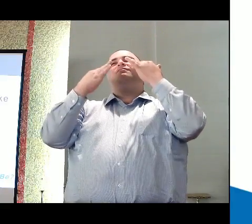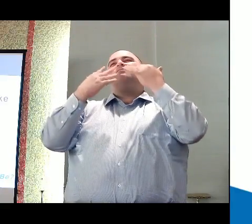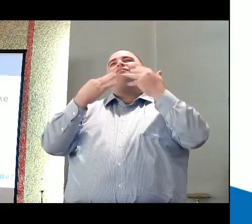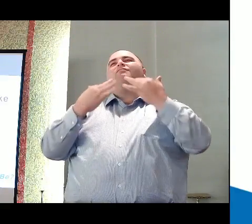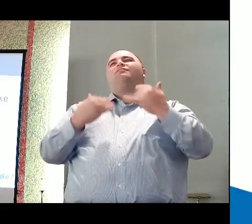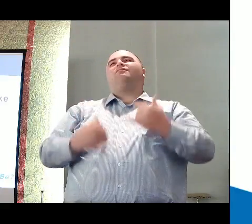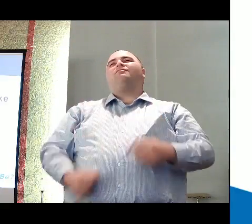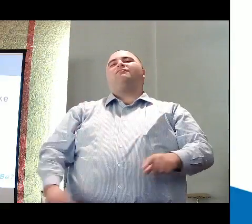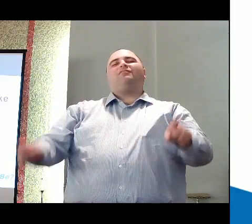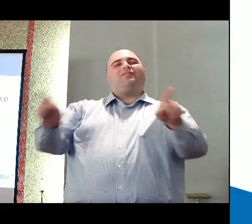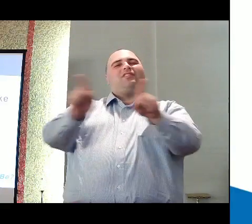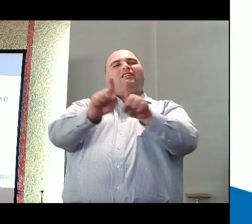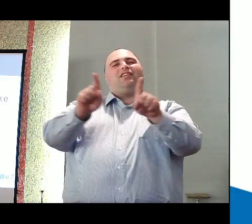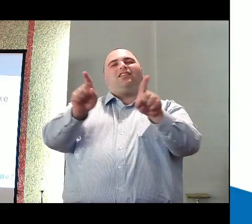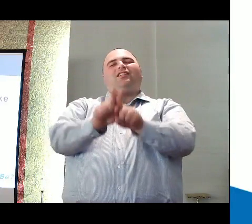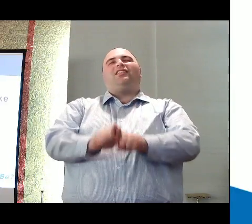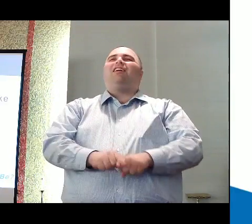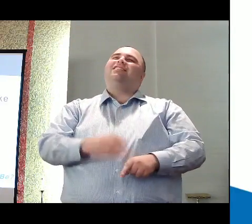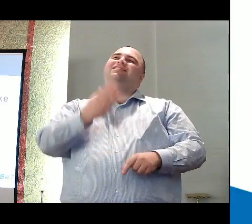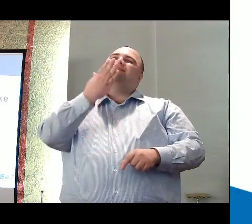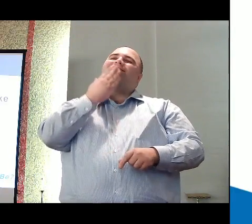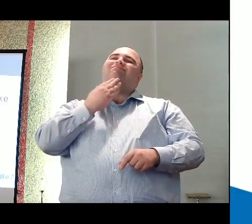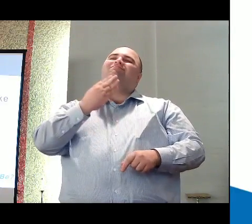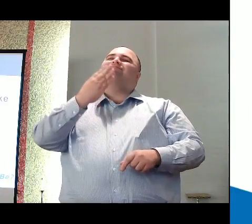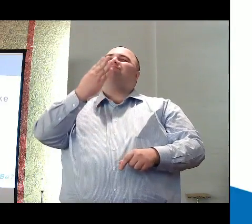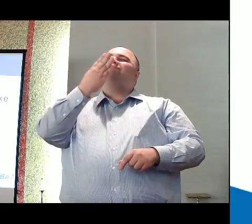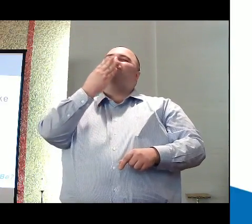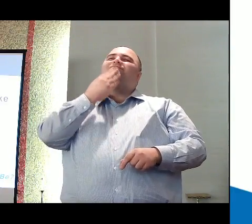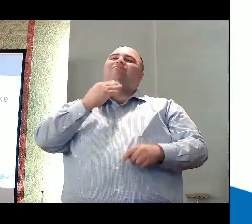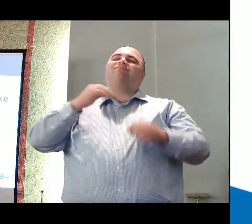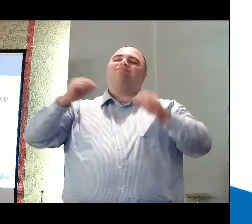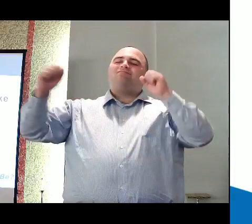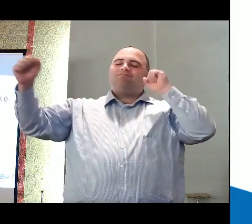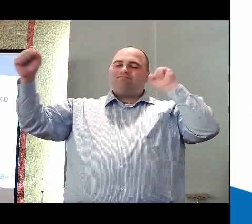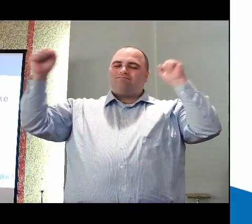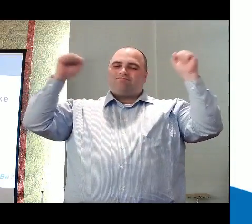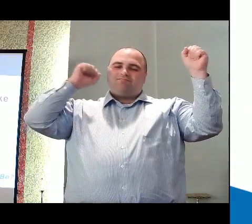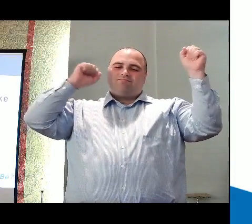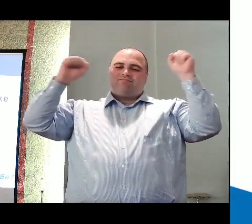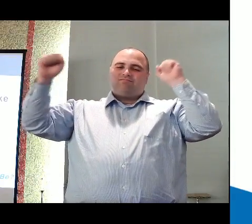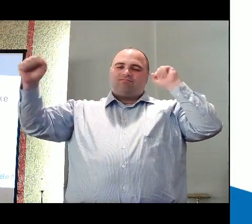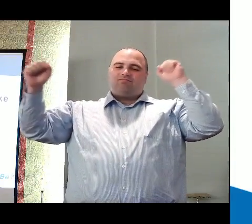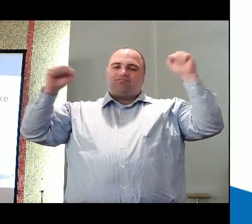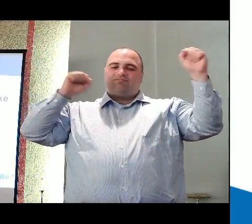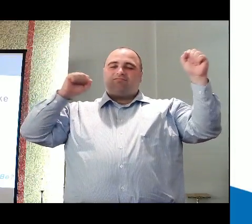amazing grace, how sweet the